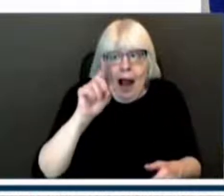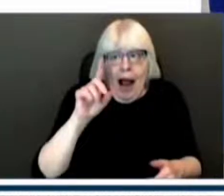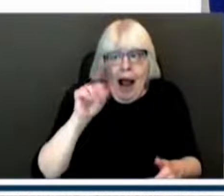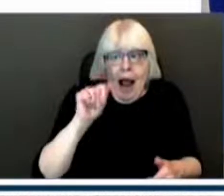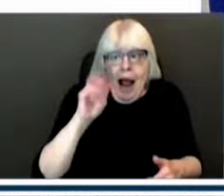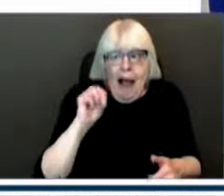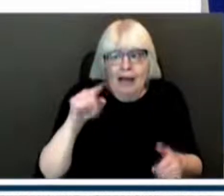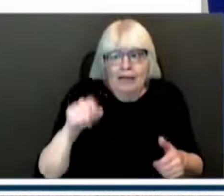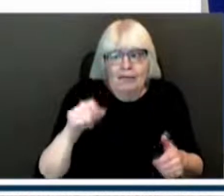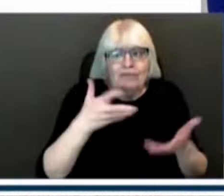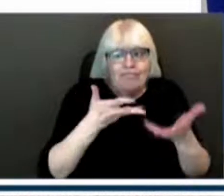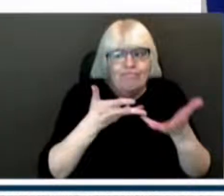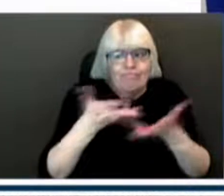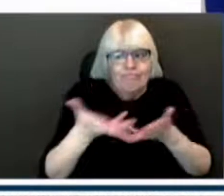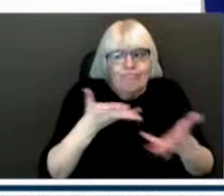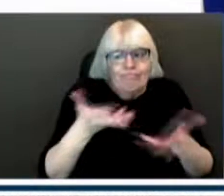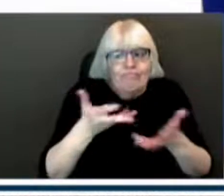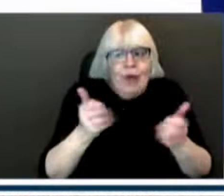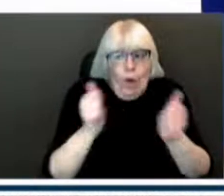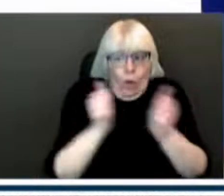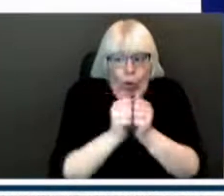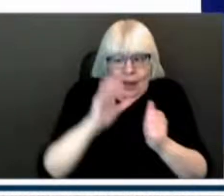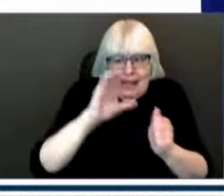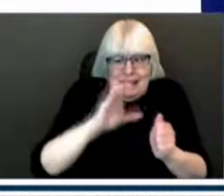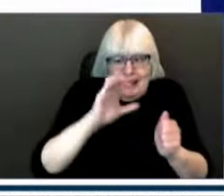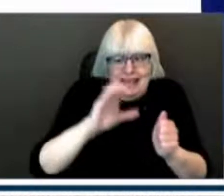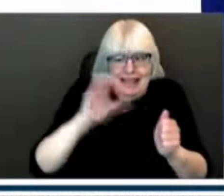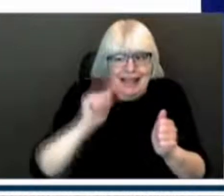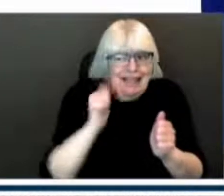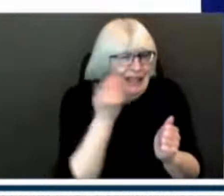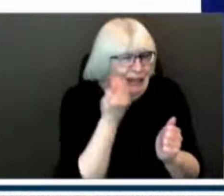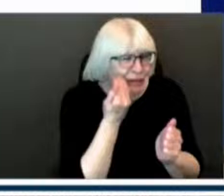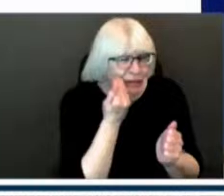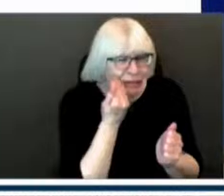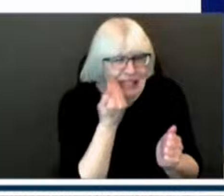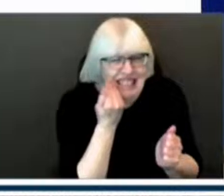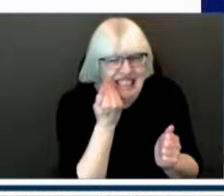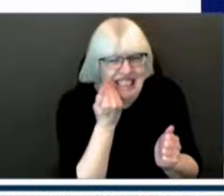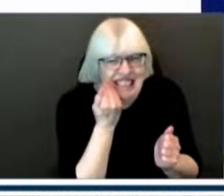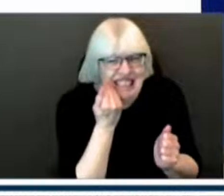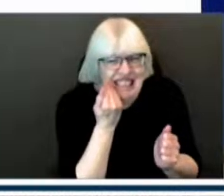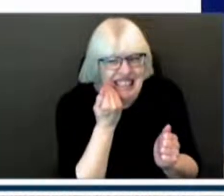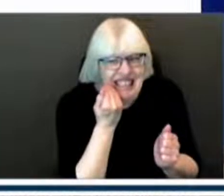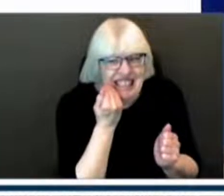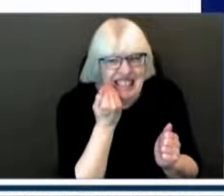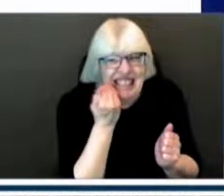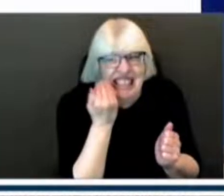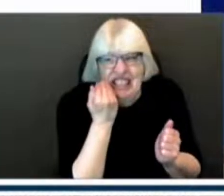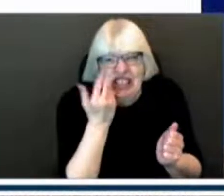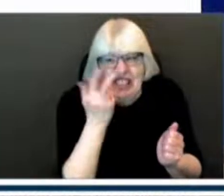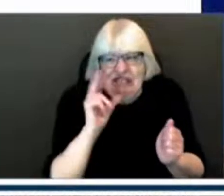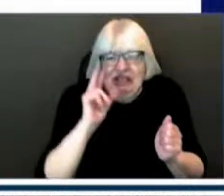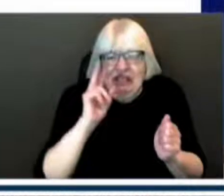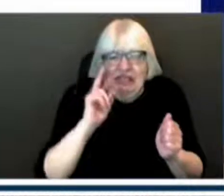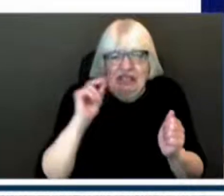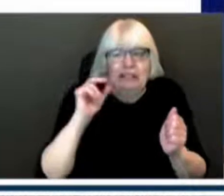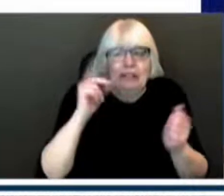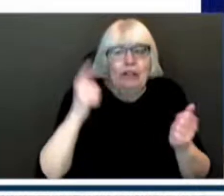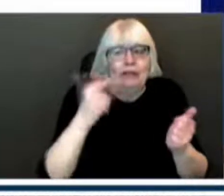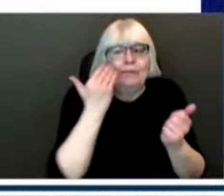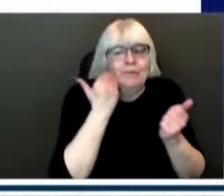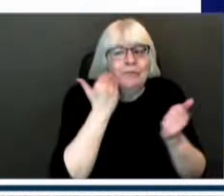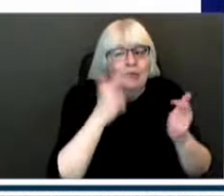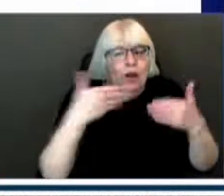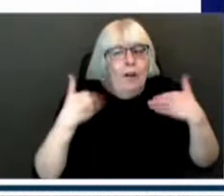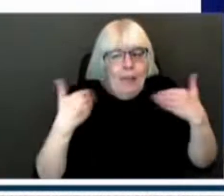to starting this briefing. I think maybe just 2:30 or something, and I think Minister McMaster, the Minister of Finance, was also going to have